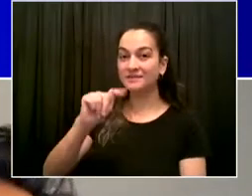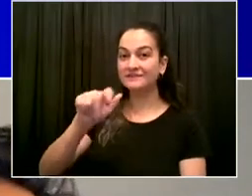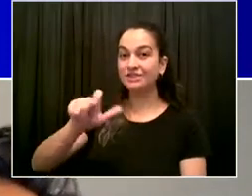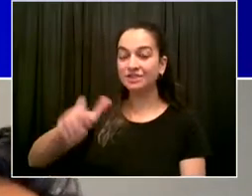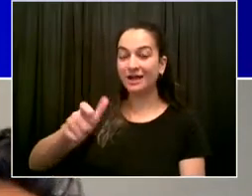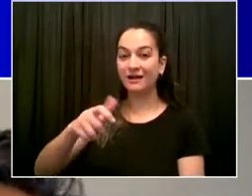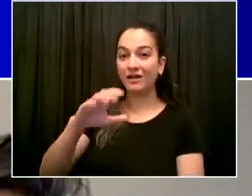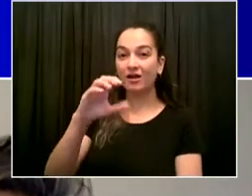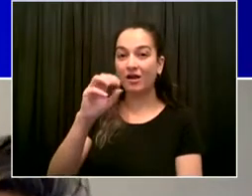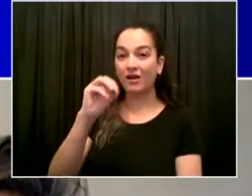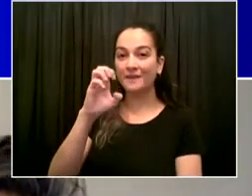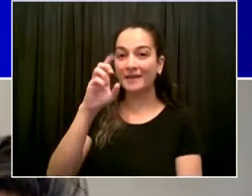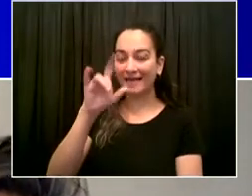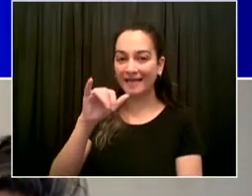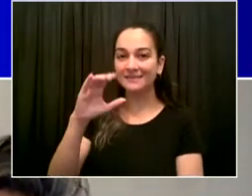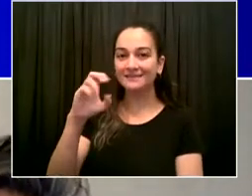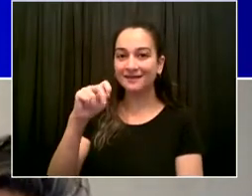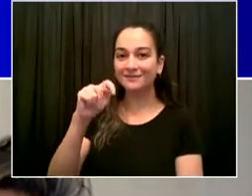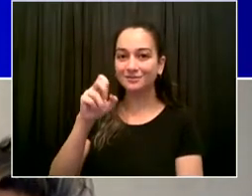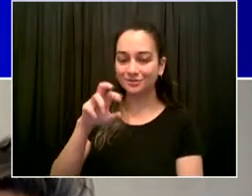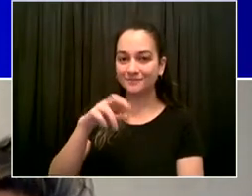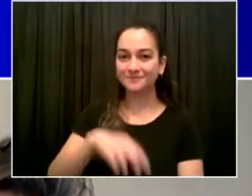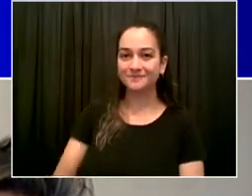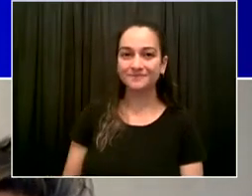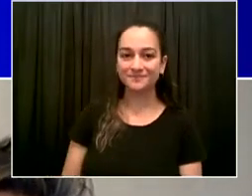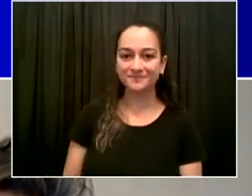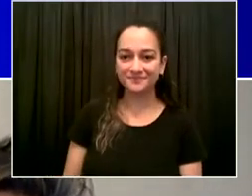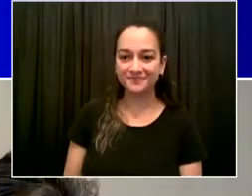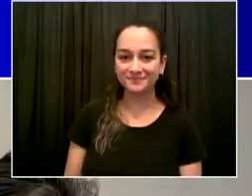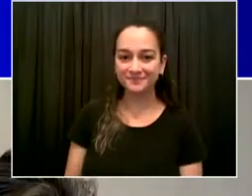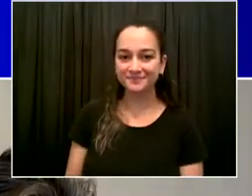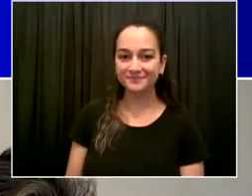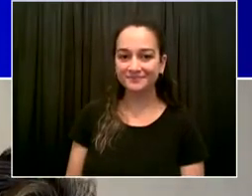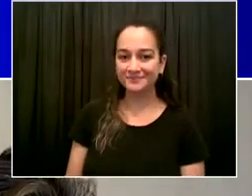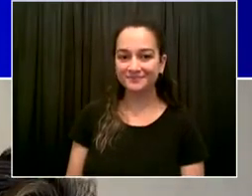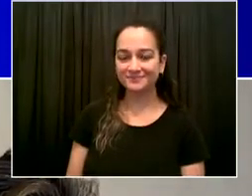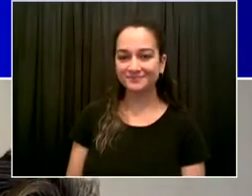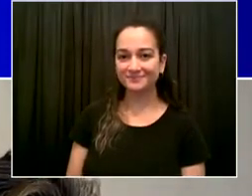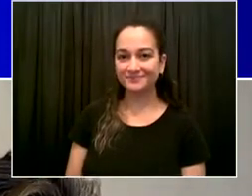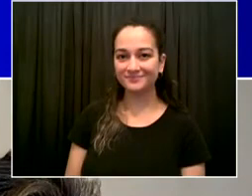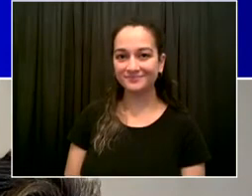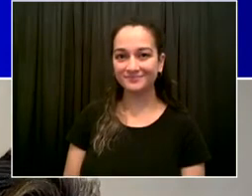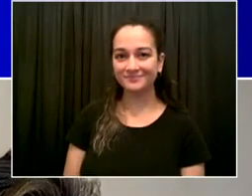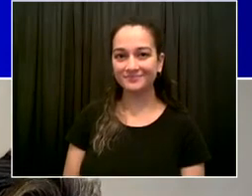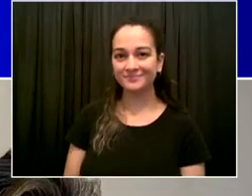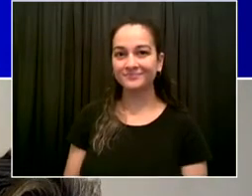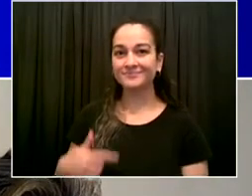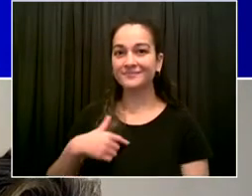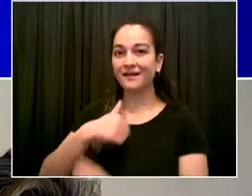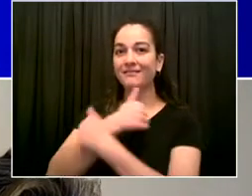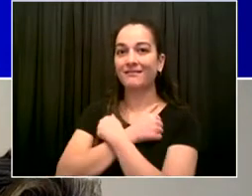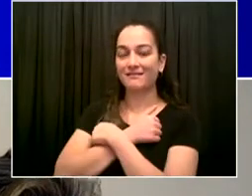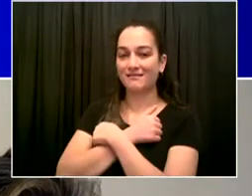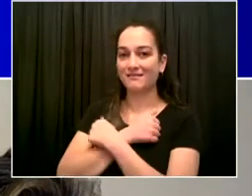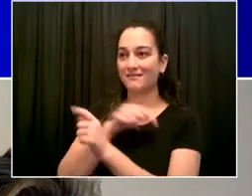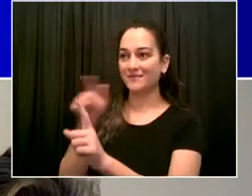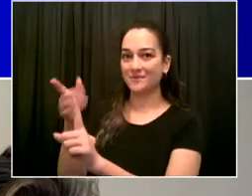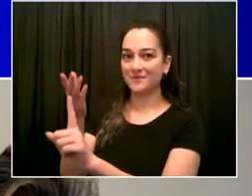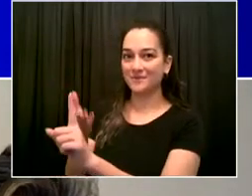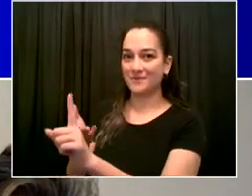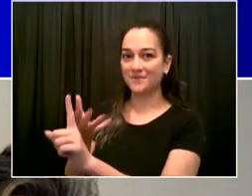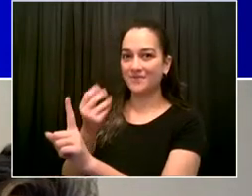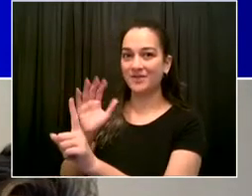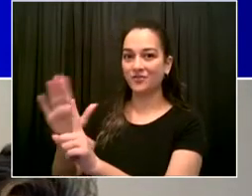finally here. I want to tell you, I love what you do. I love the whole cast. The episode about